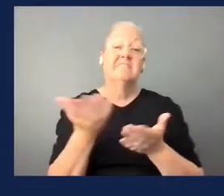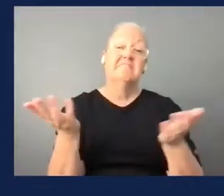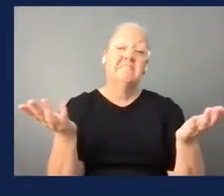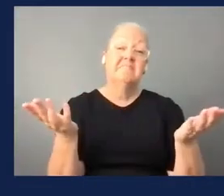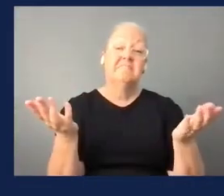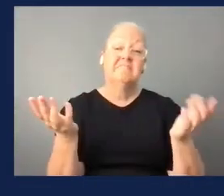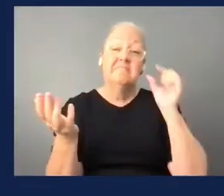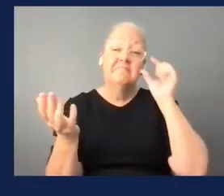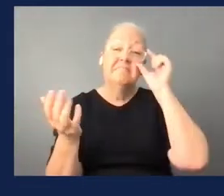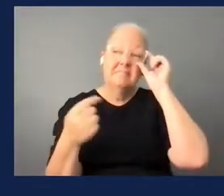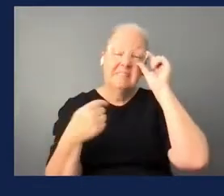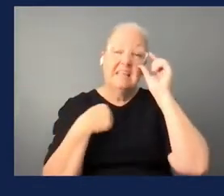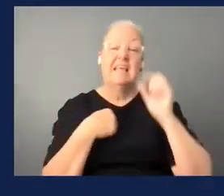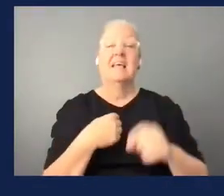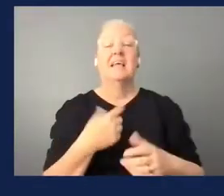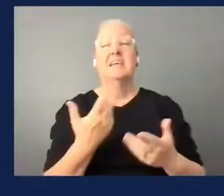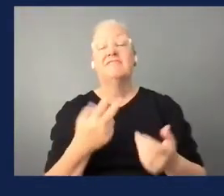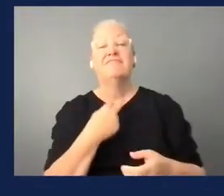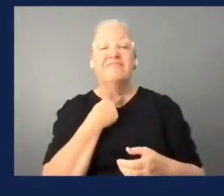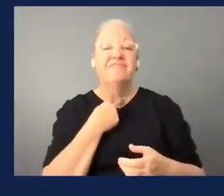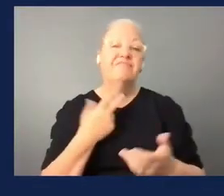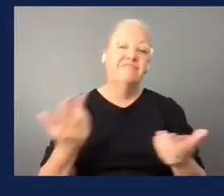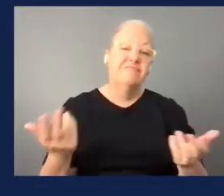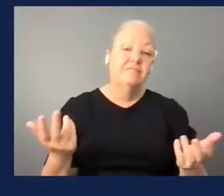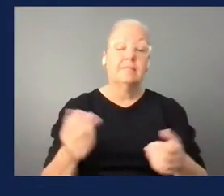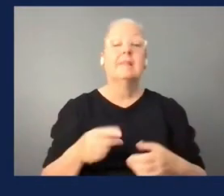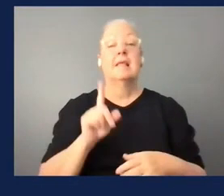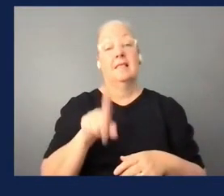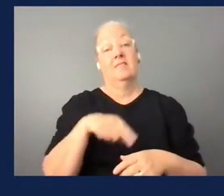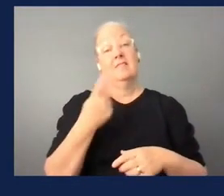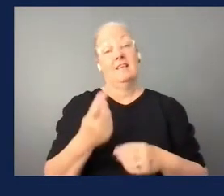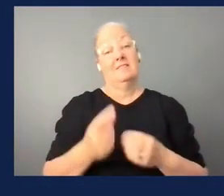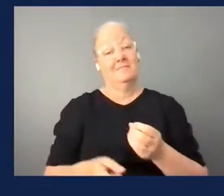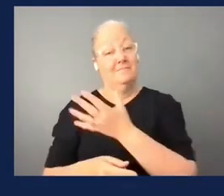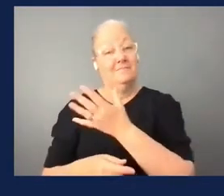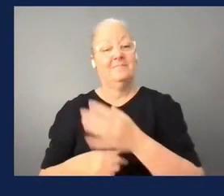disappointing. If we can go to the next slide, please.